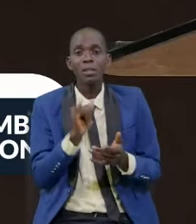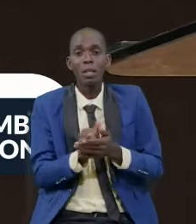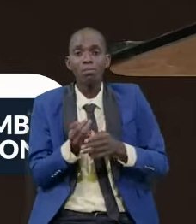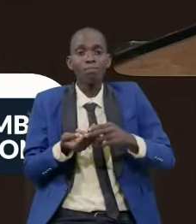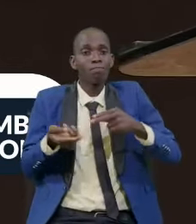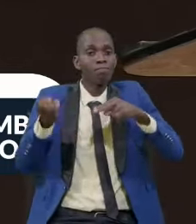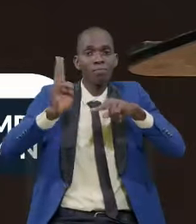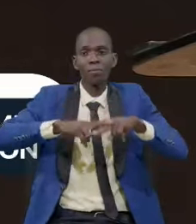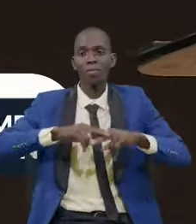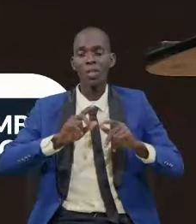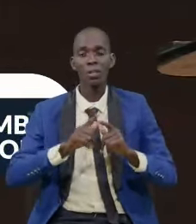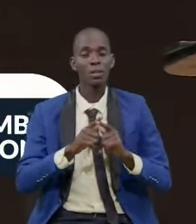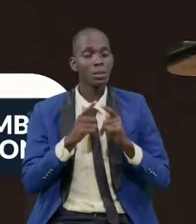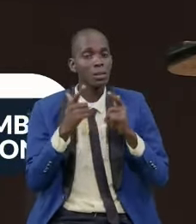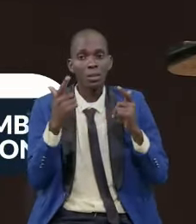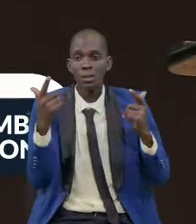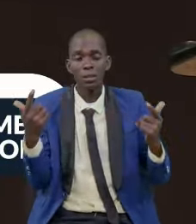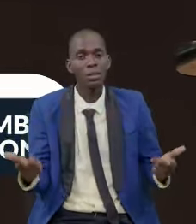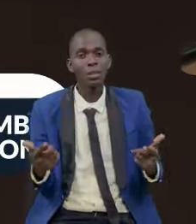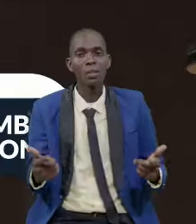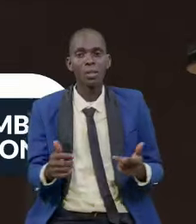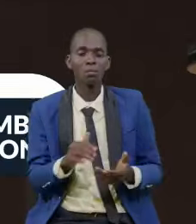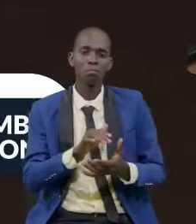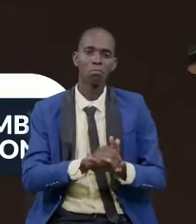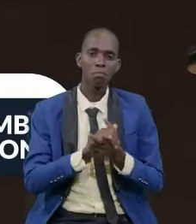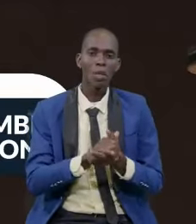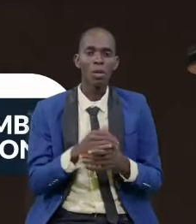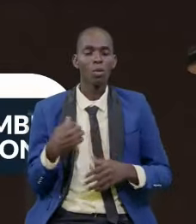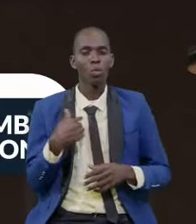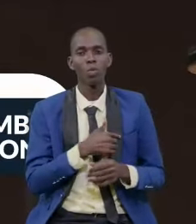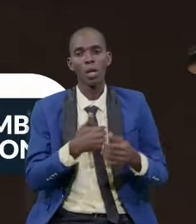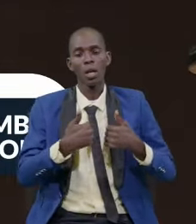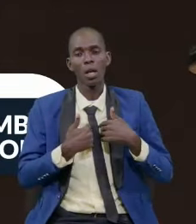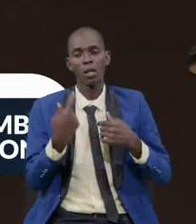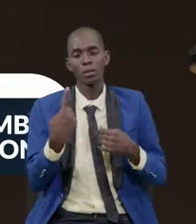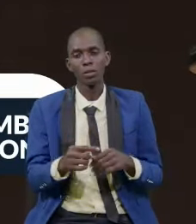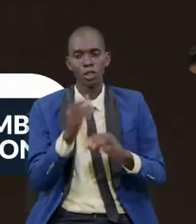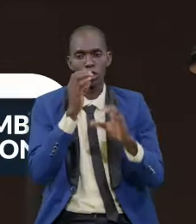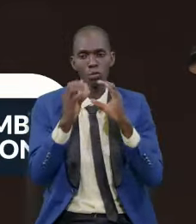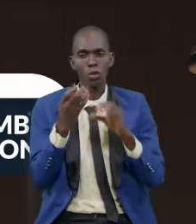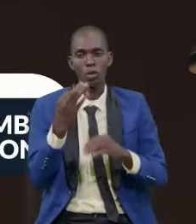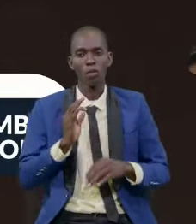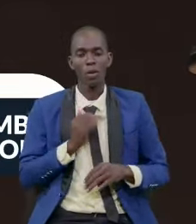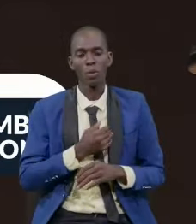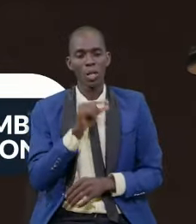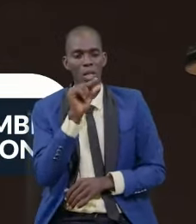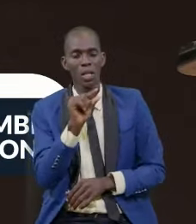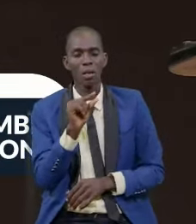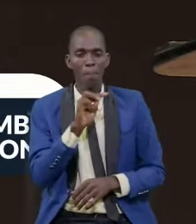great conflagration, and we have the communication of our little member for